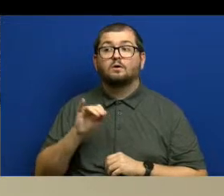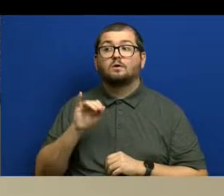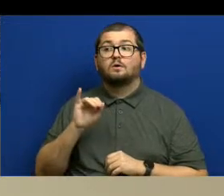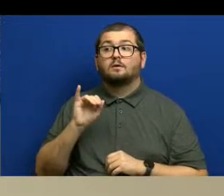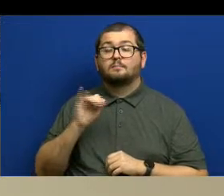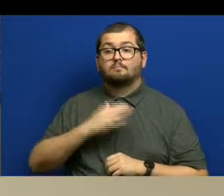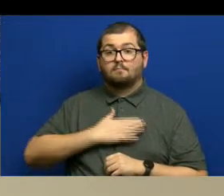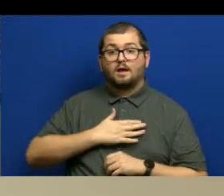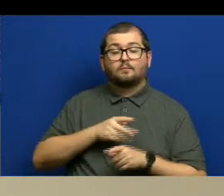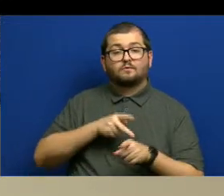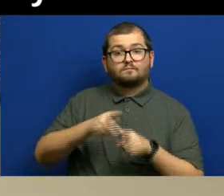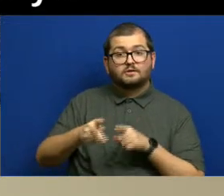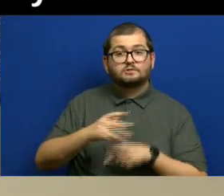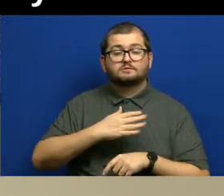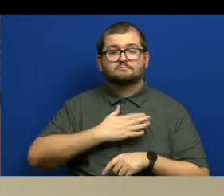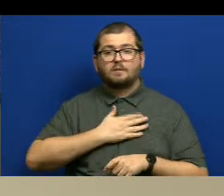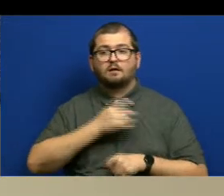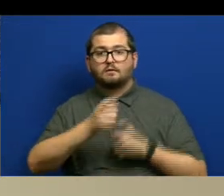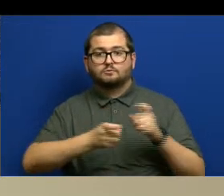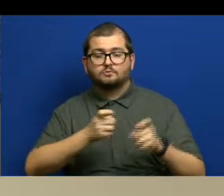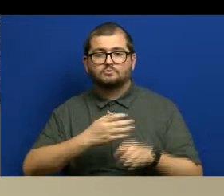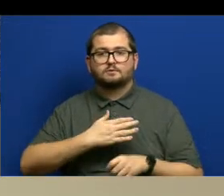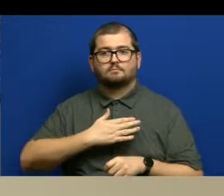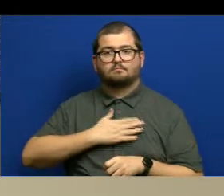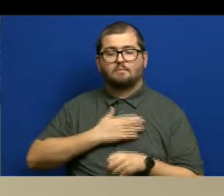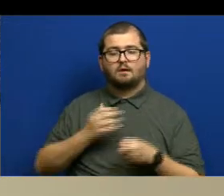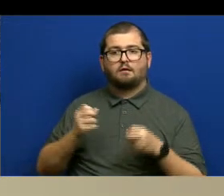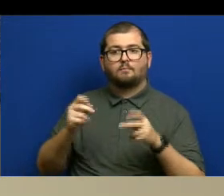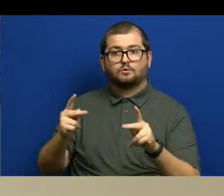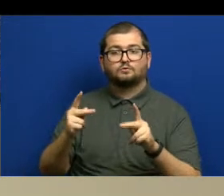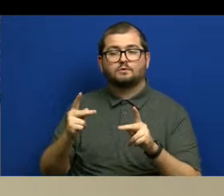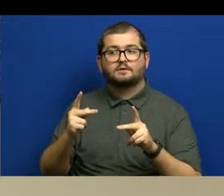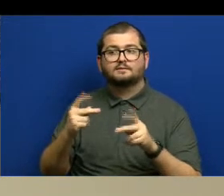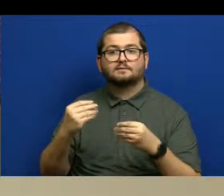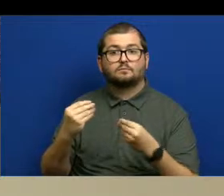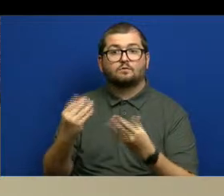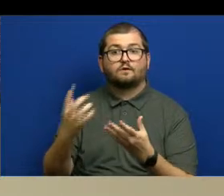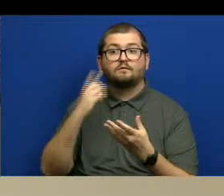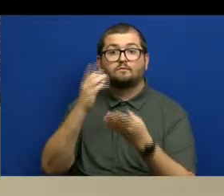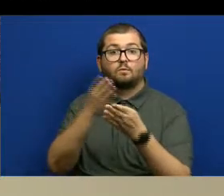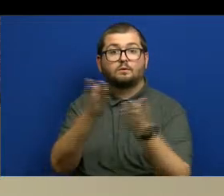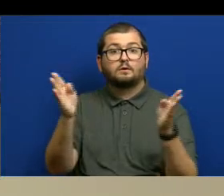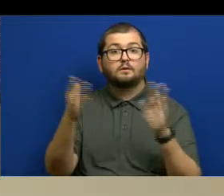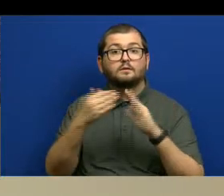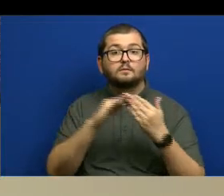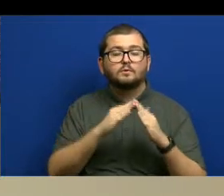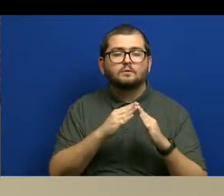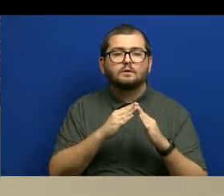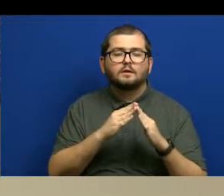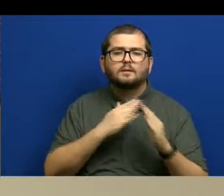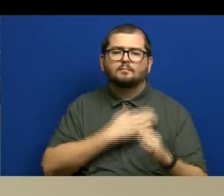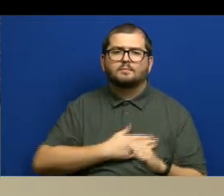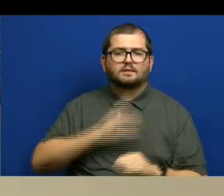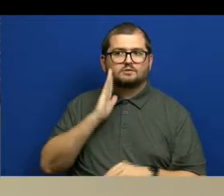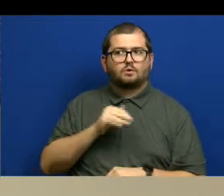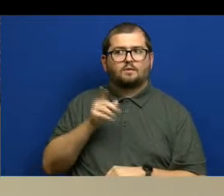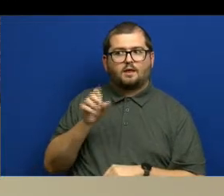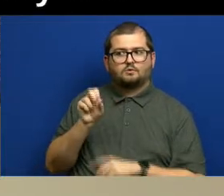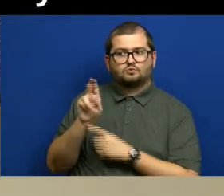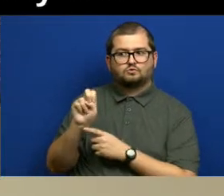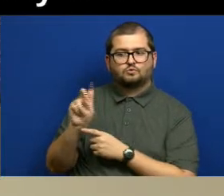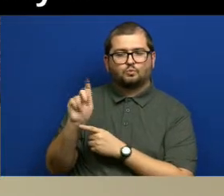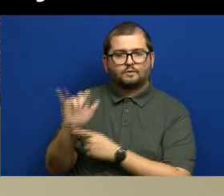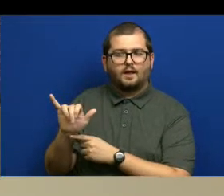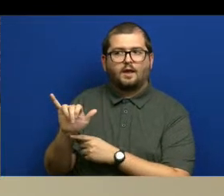professionalism, my contributions, and the opportunities I was able to lend or create for the wider community, please know that Suke was directly responsible for